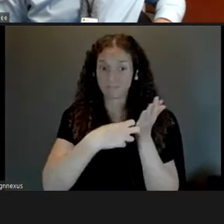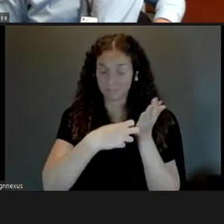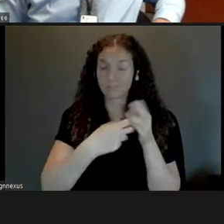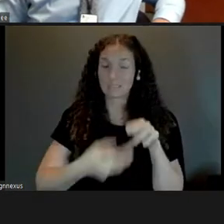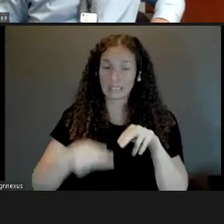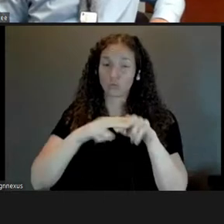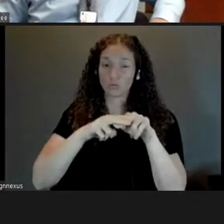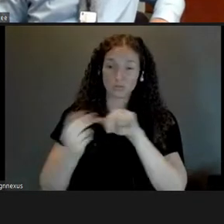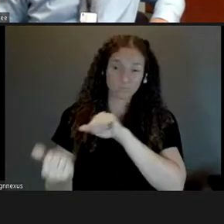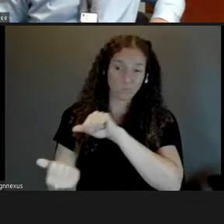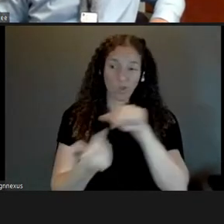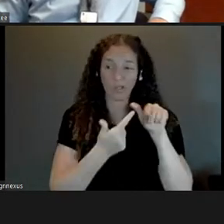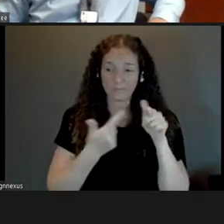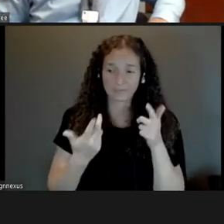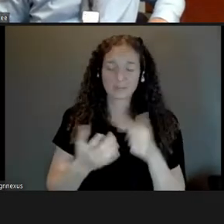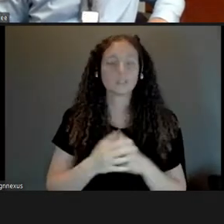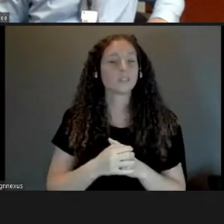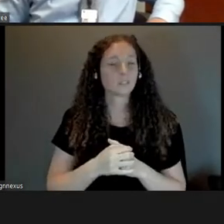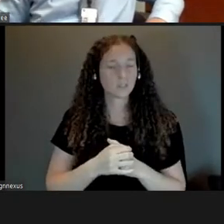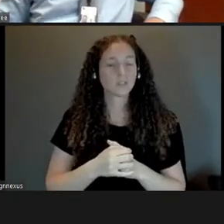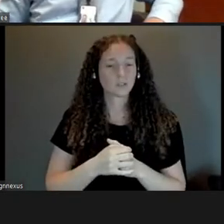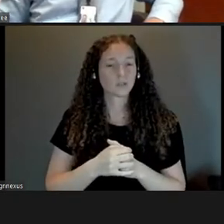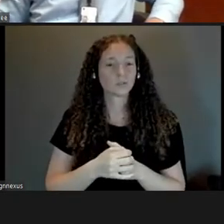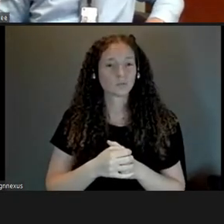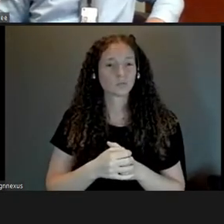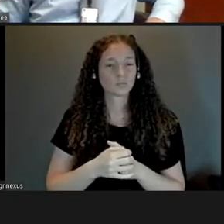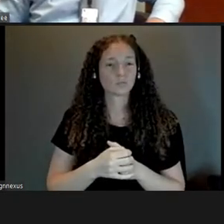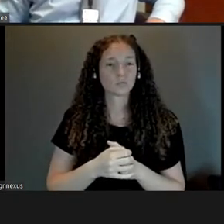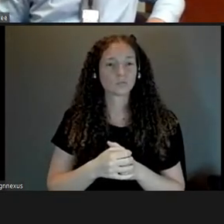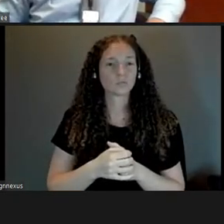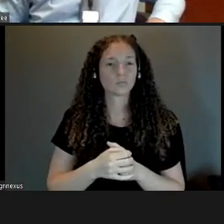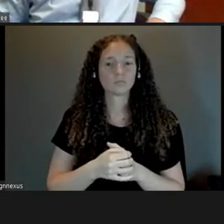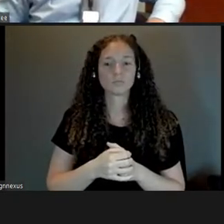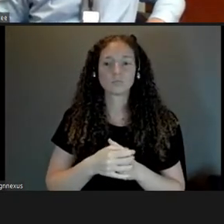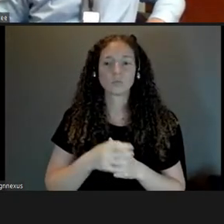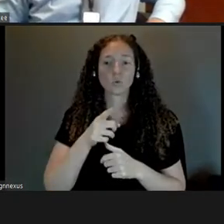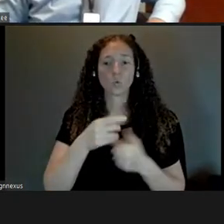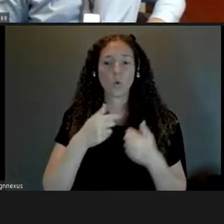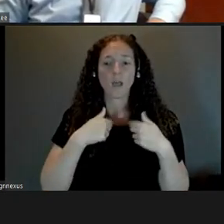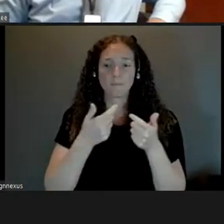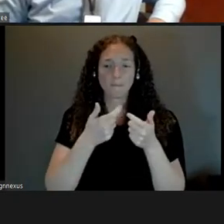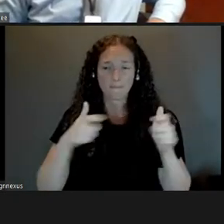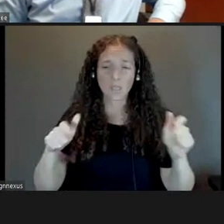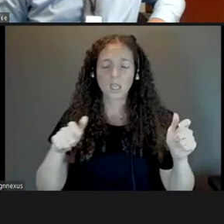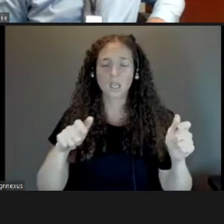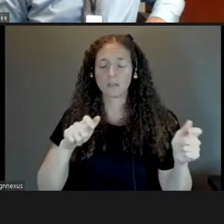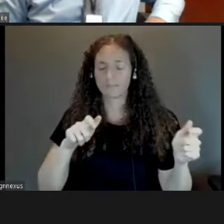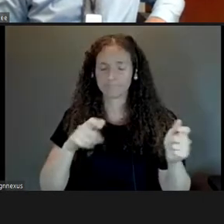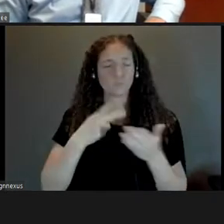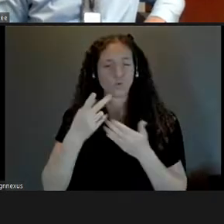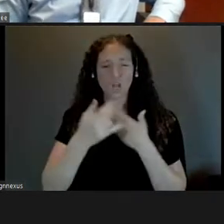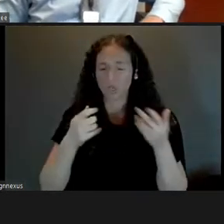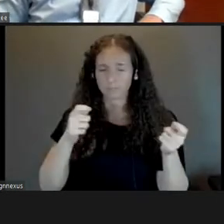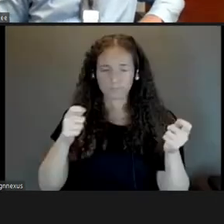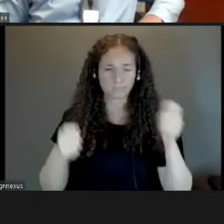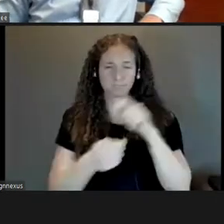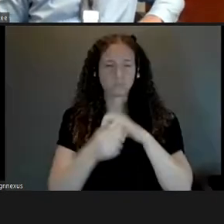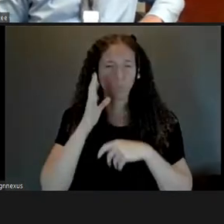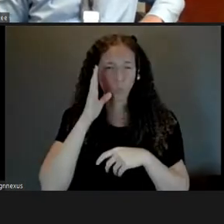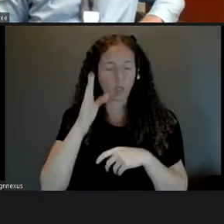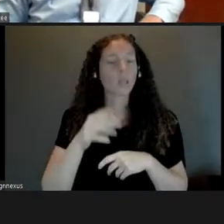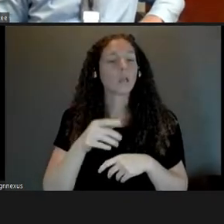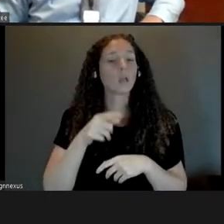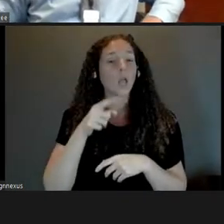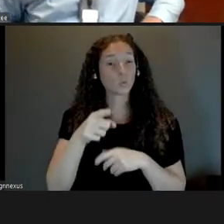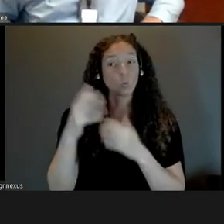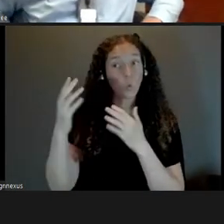So, you know, you tout this transformative project, and you know, your hopes are that we should be